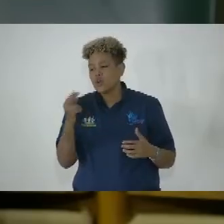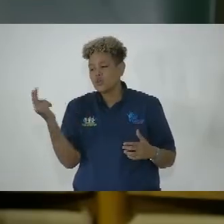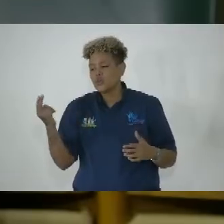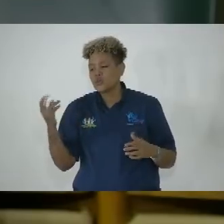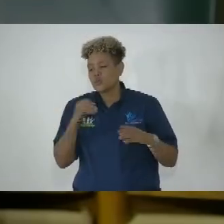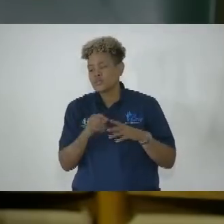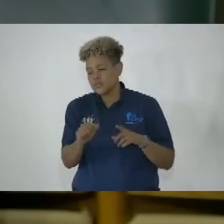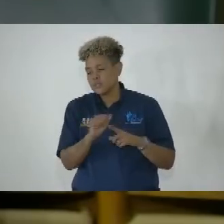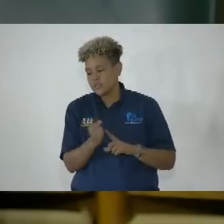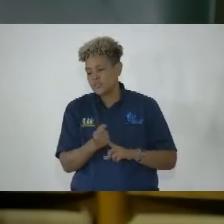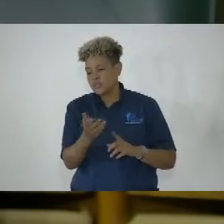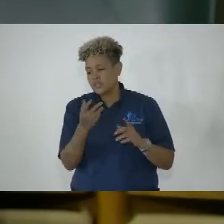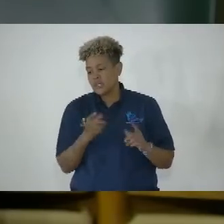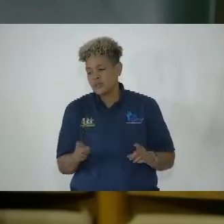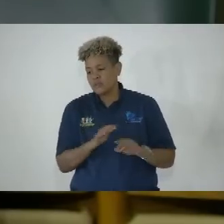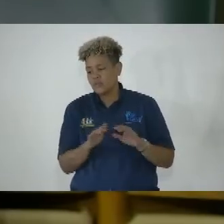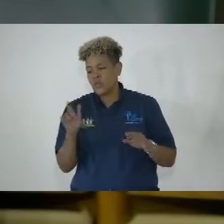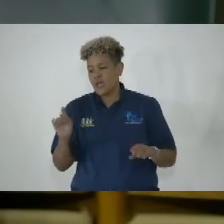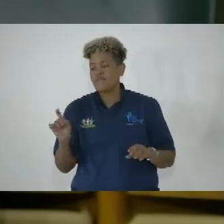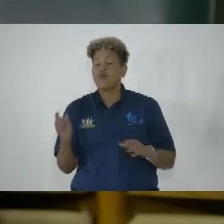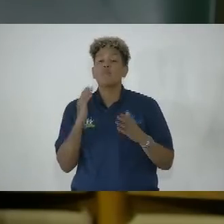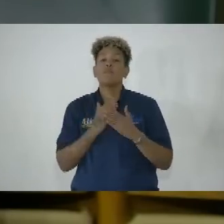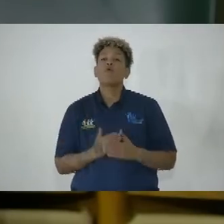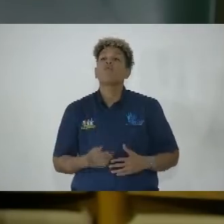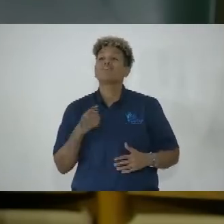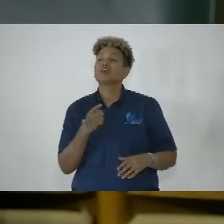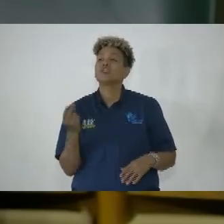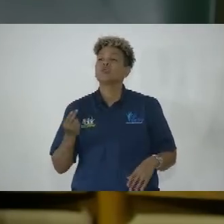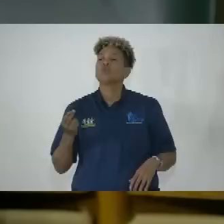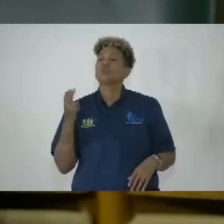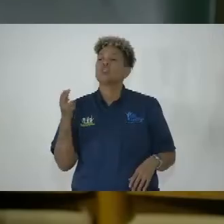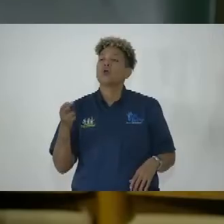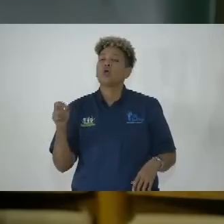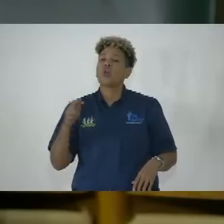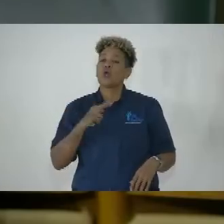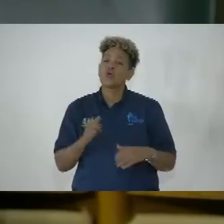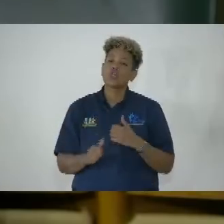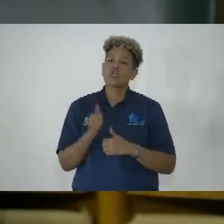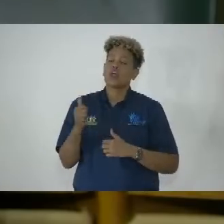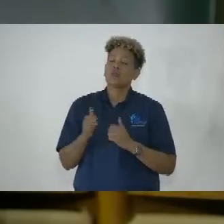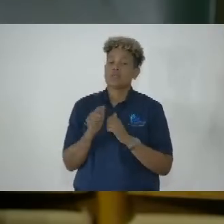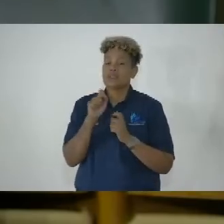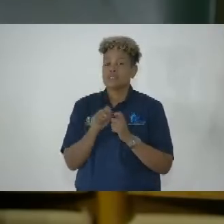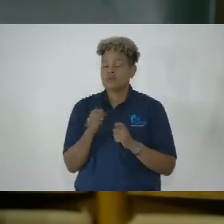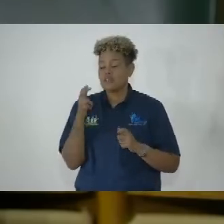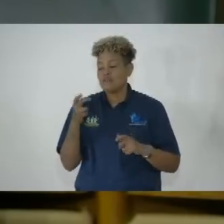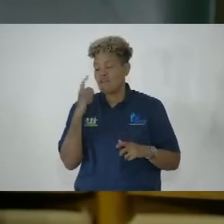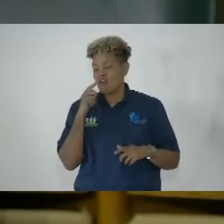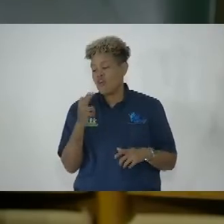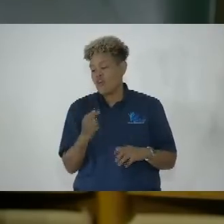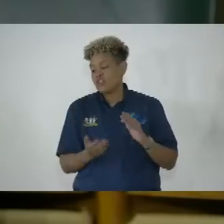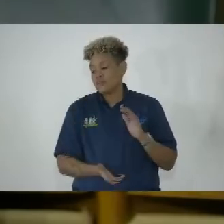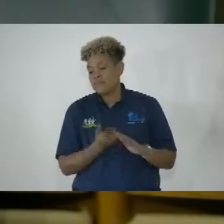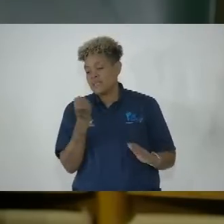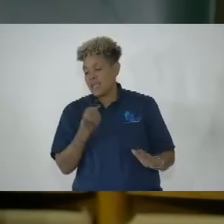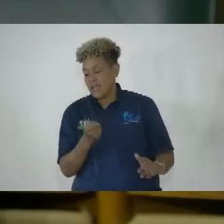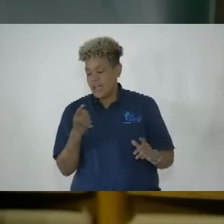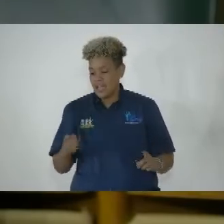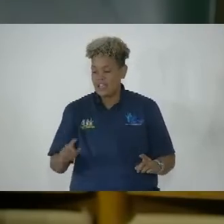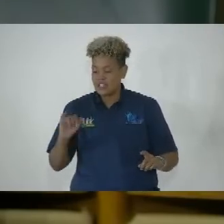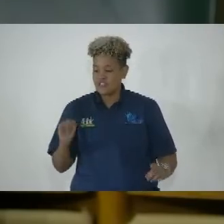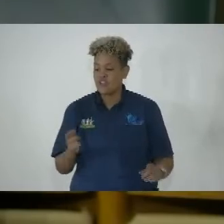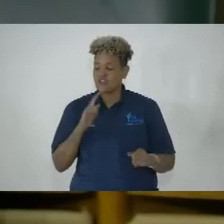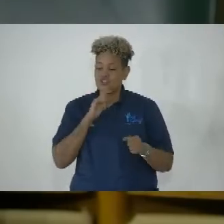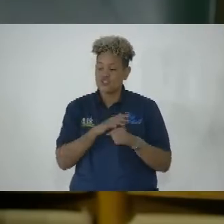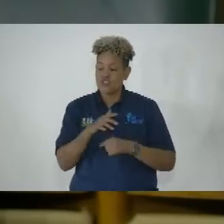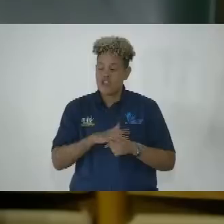the circumstances. So you don't have to prove that you were threatened with a particular gun for the gun to be taken. It's just